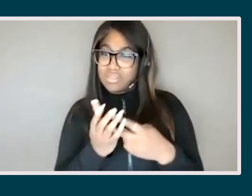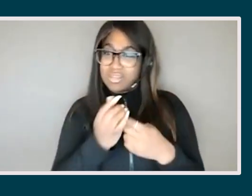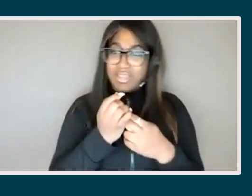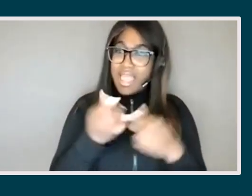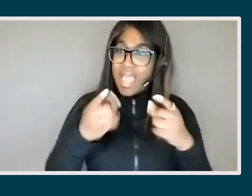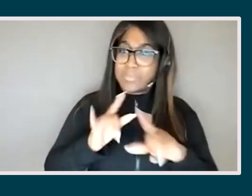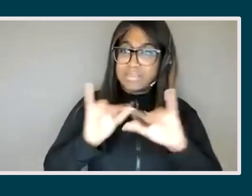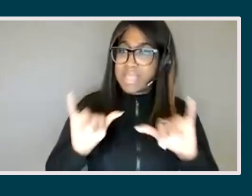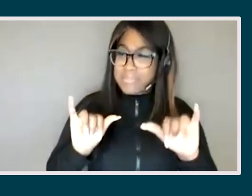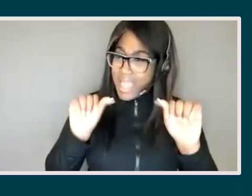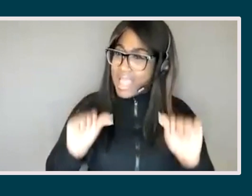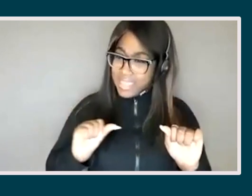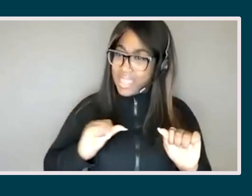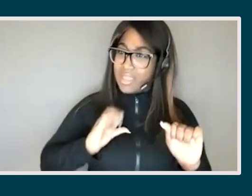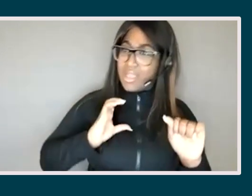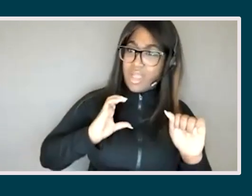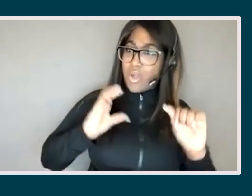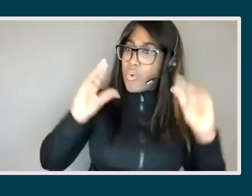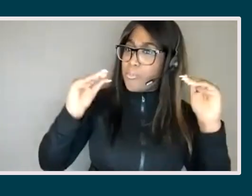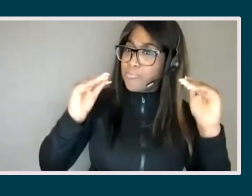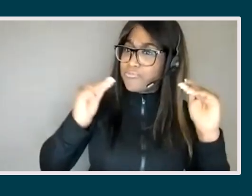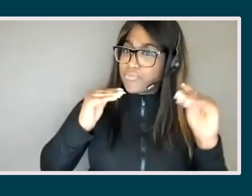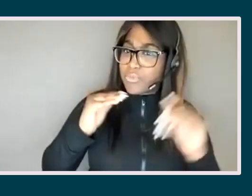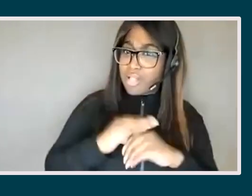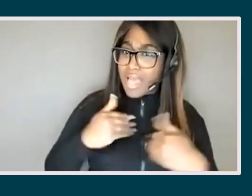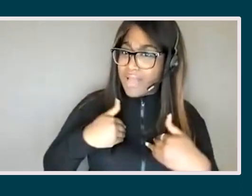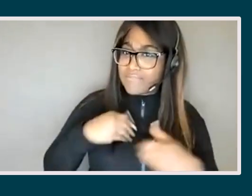remain hopeful in,